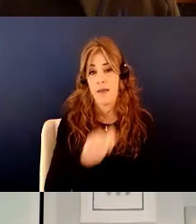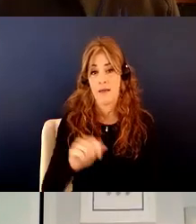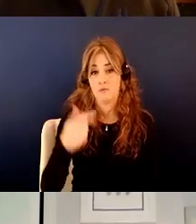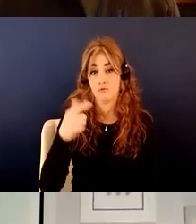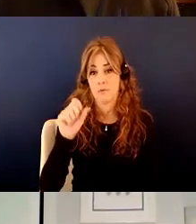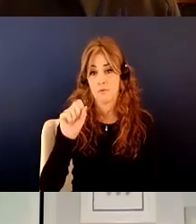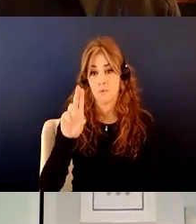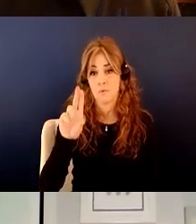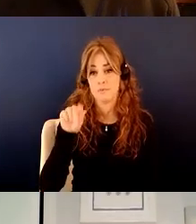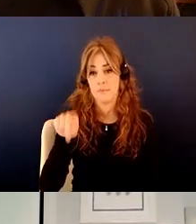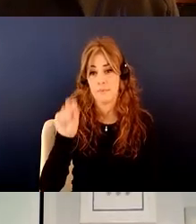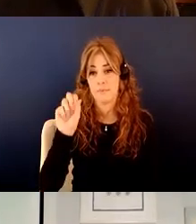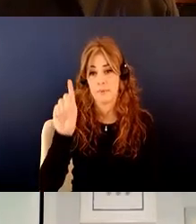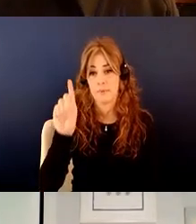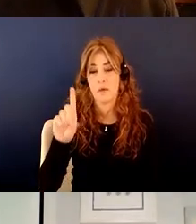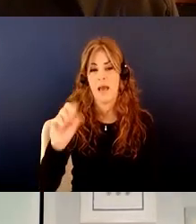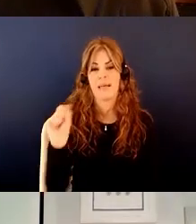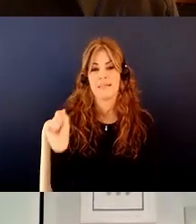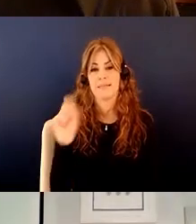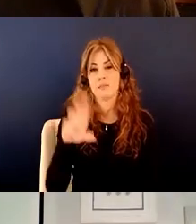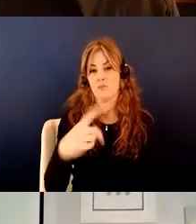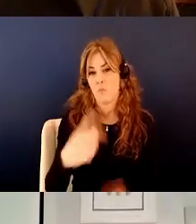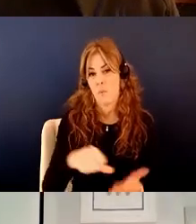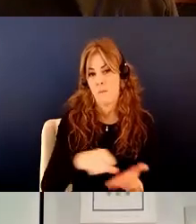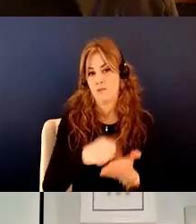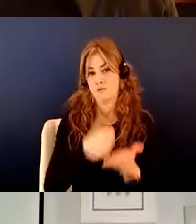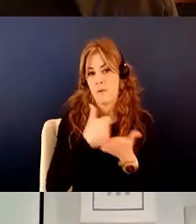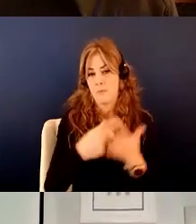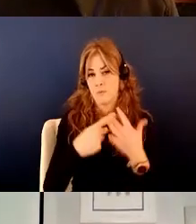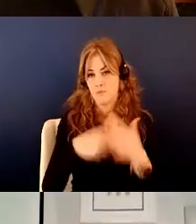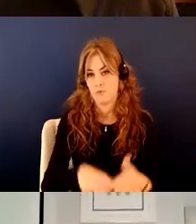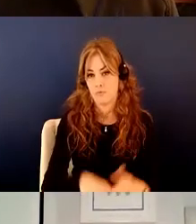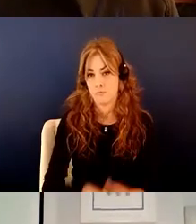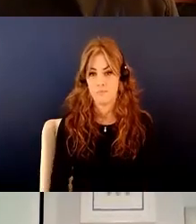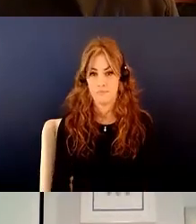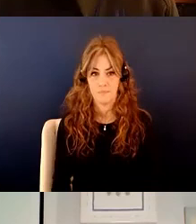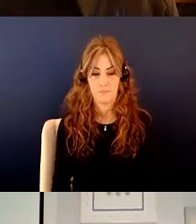page that at least can get you started. So.